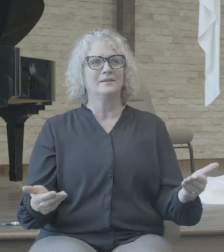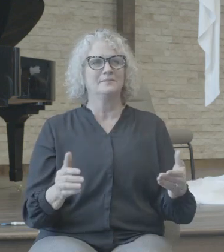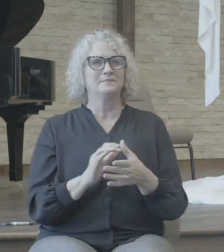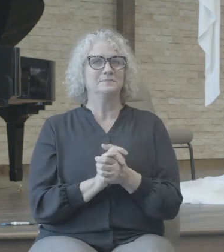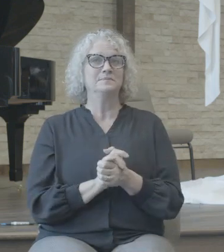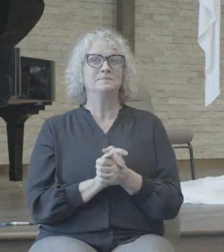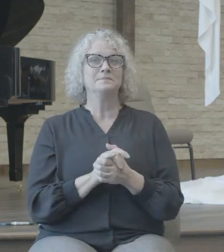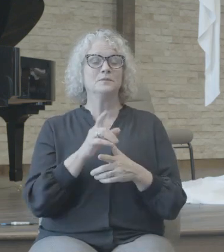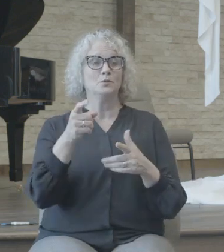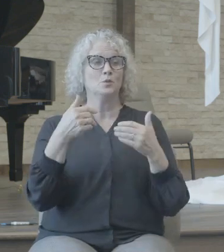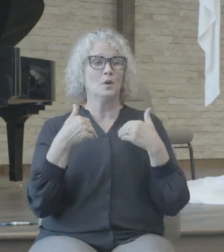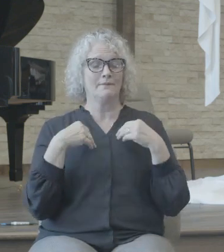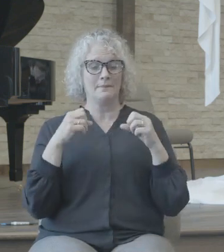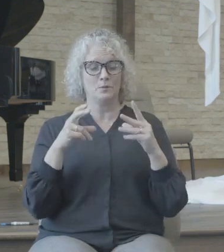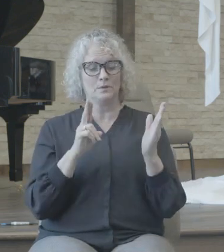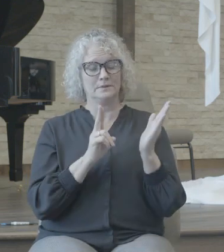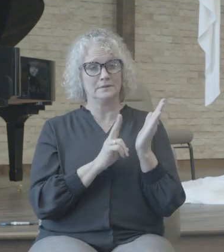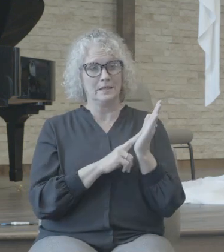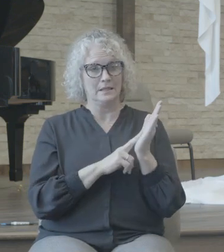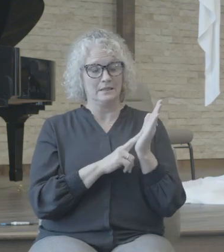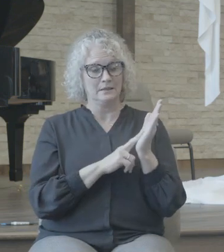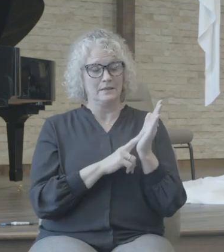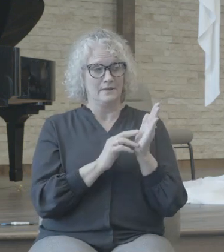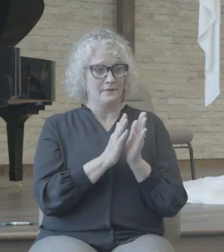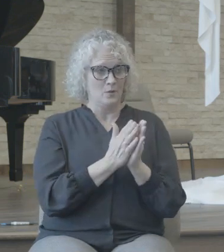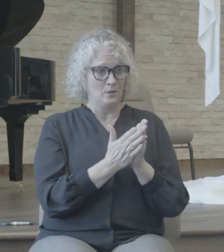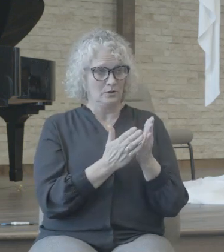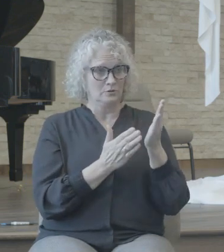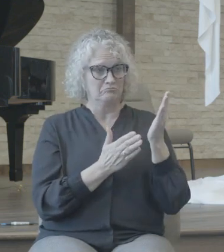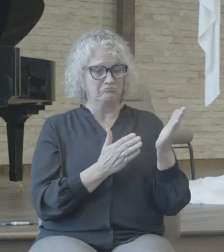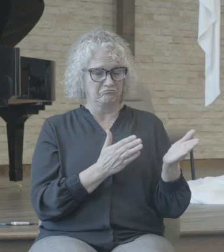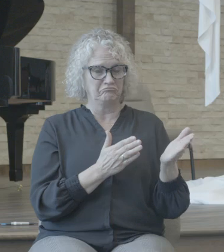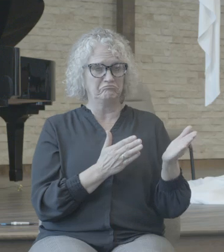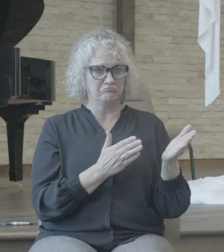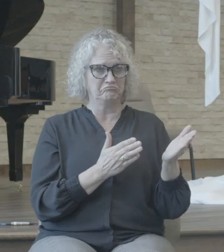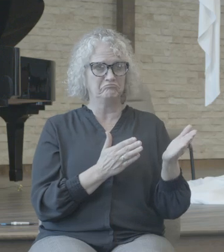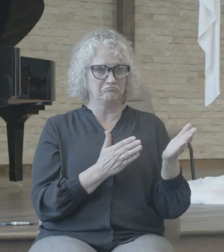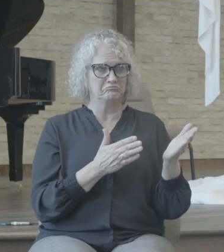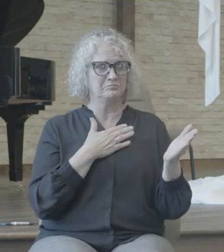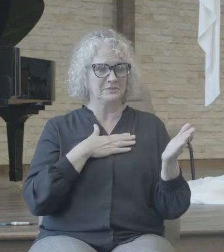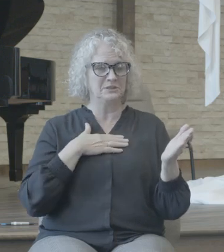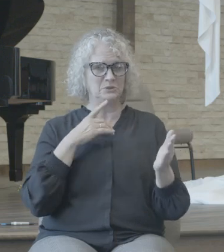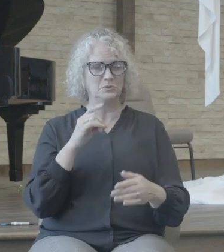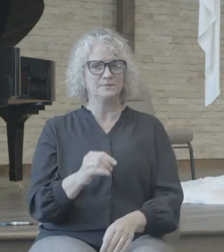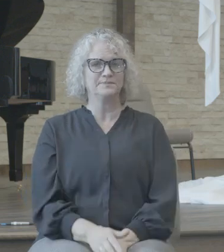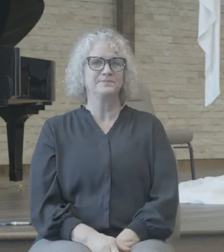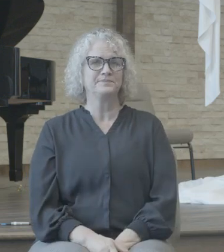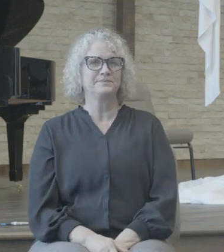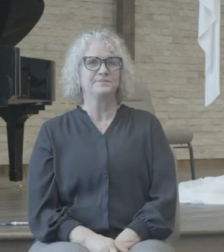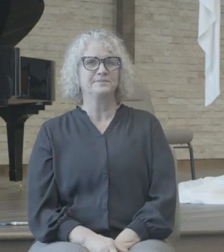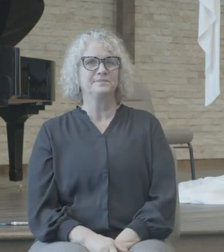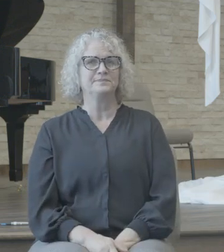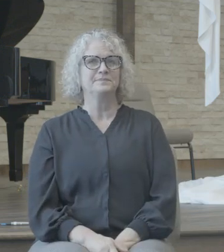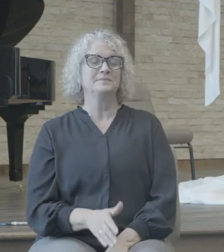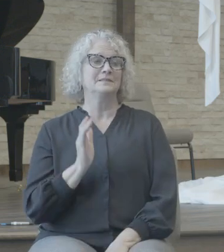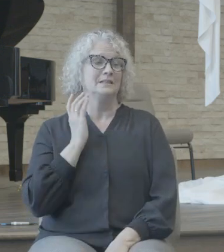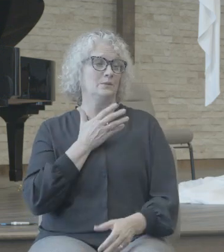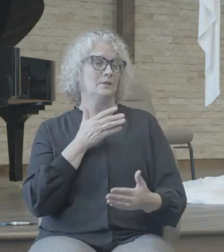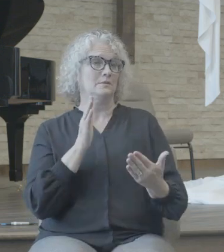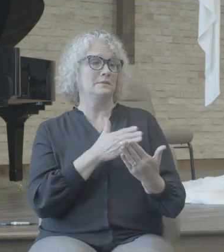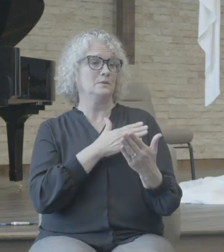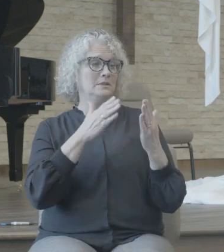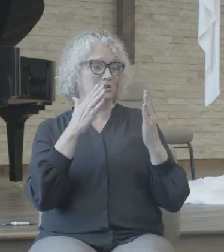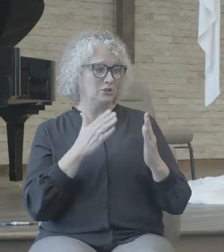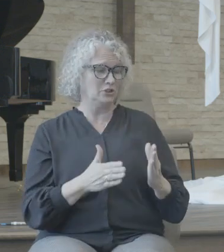the friendship folder that you find at the end of your row. Our thanks to our musicians and all those